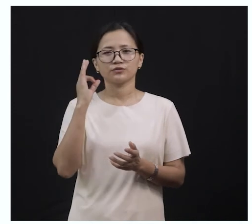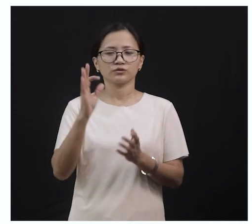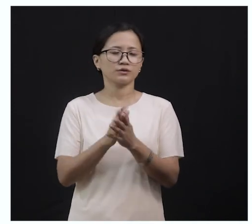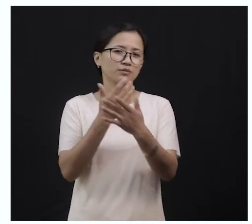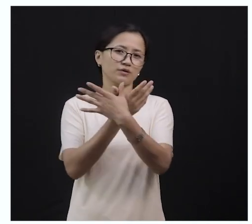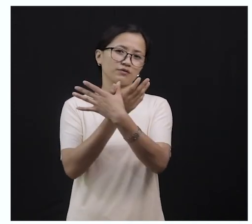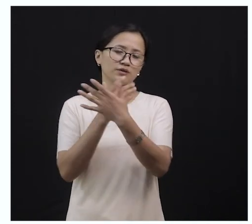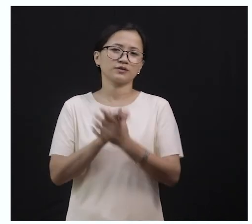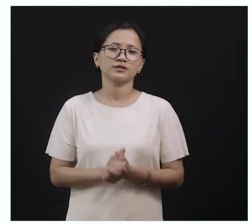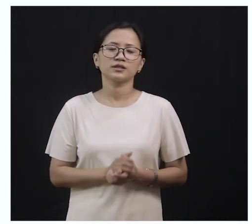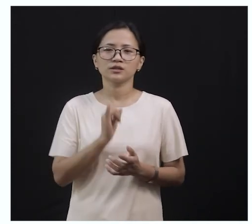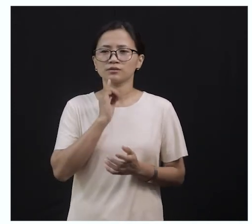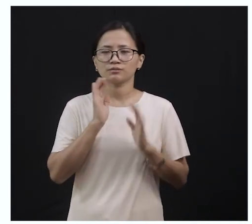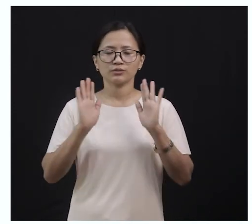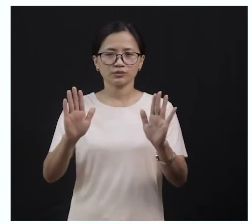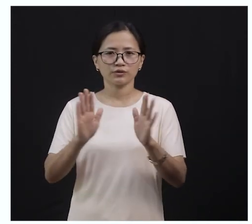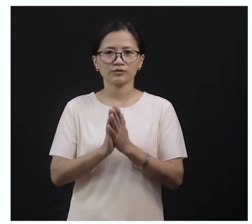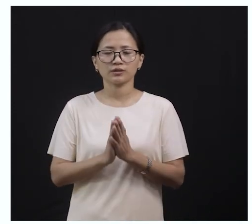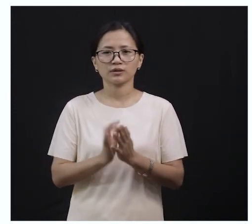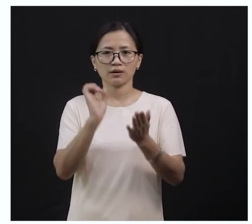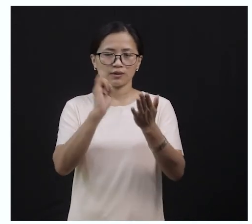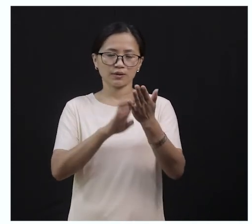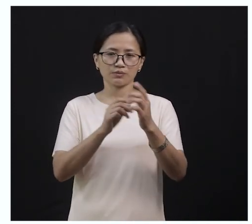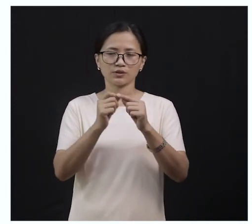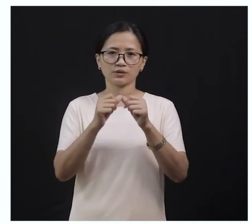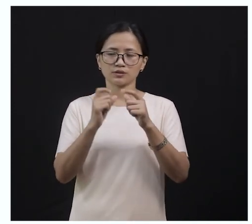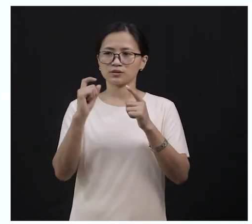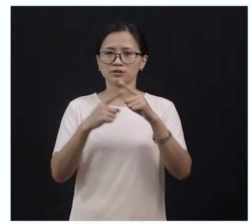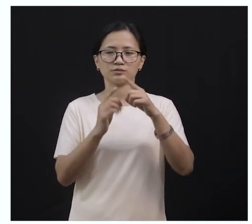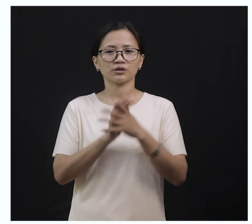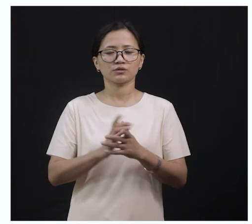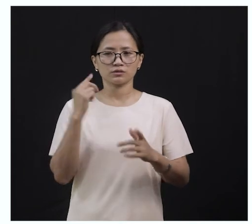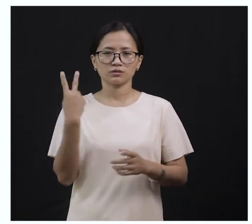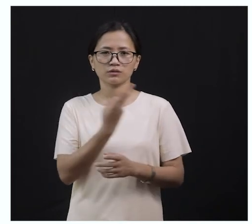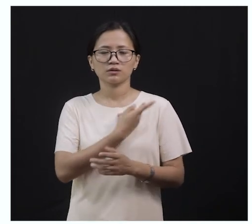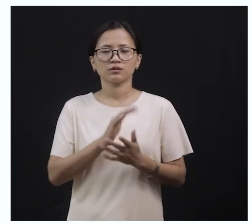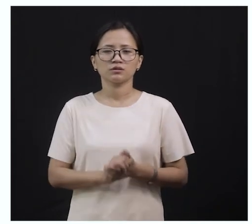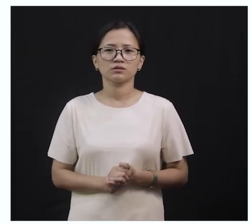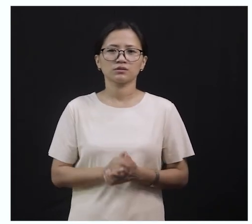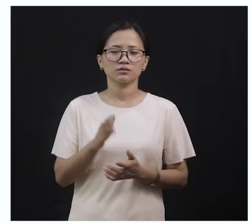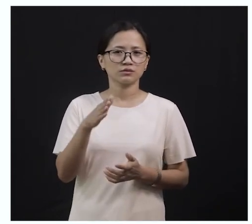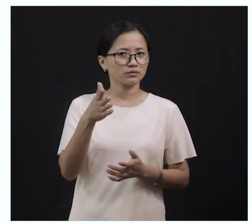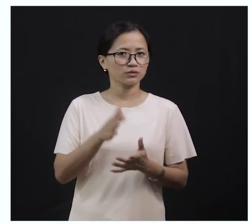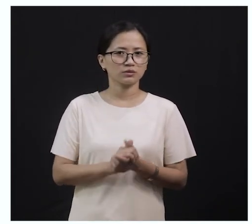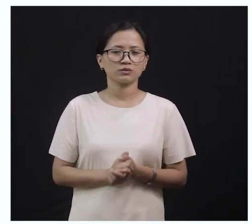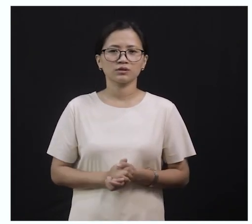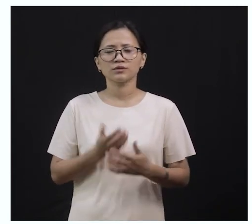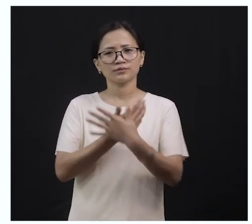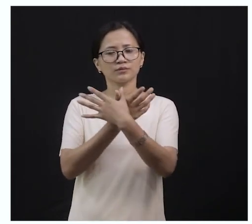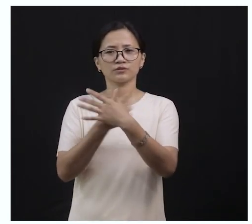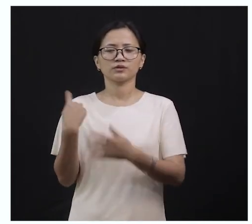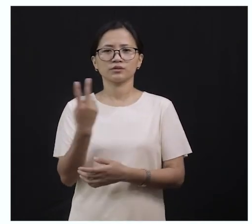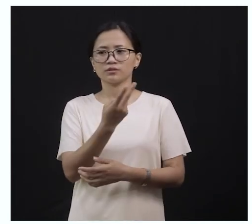their beauty, but we have learned their impact on us, right? If there were no